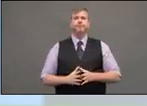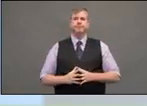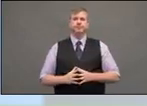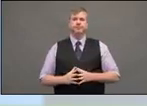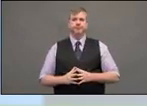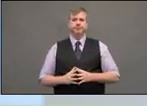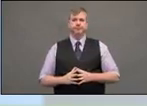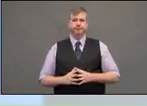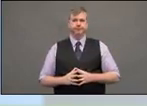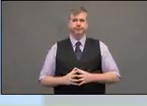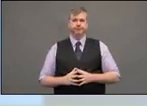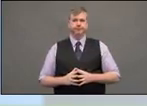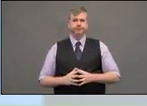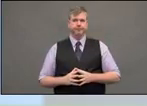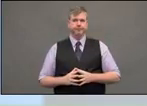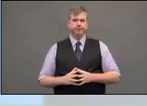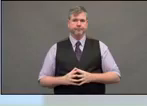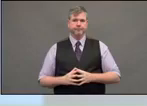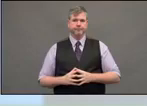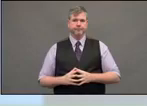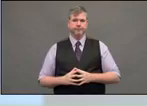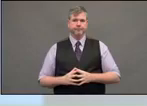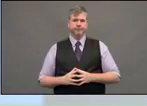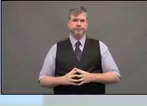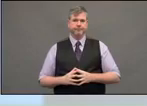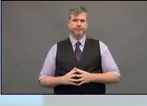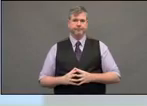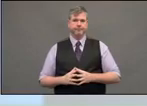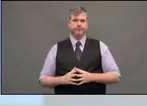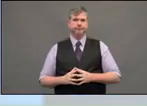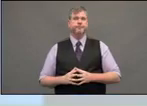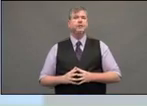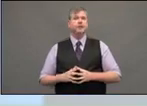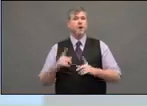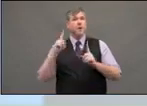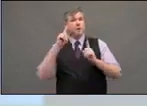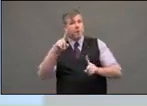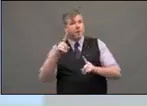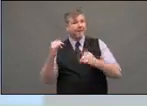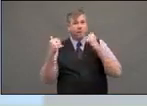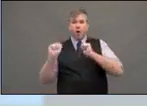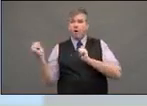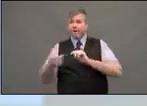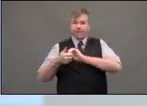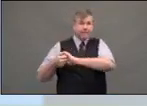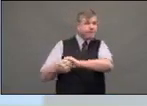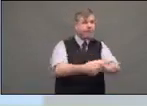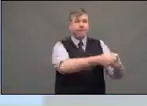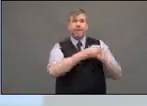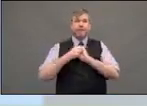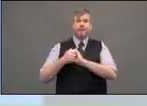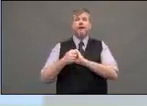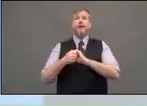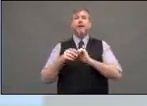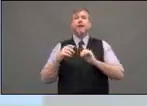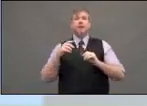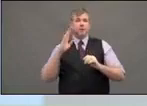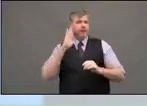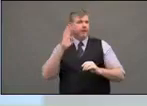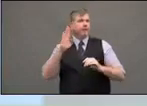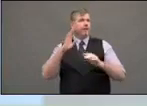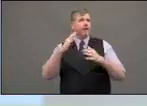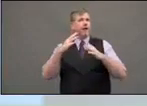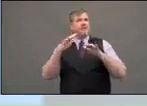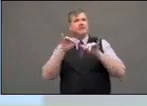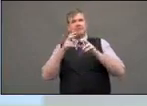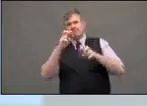and orders. So we know that this is an unprecedented time that we are going through, and we appreciate all of our community's tremendous